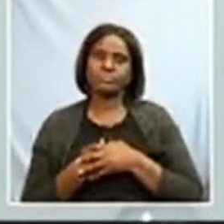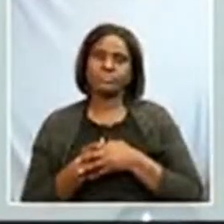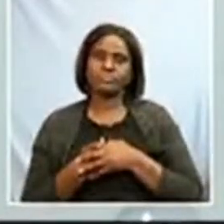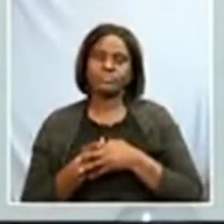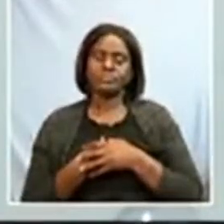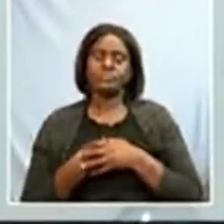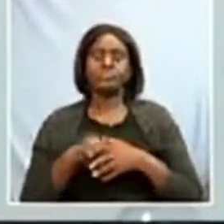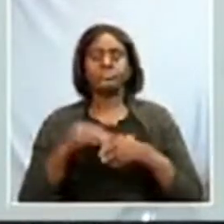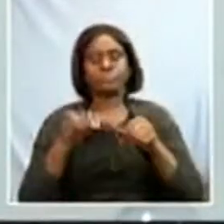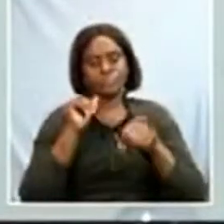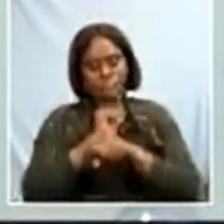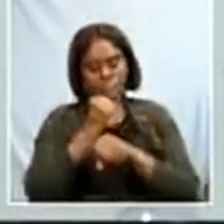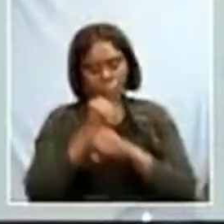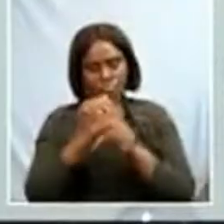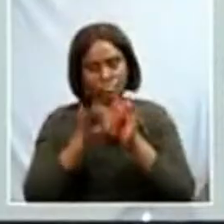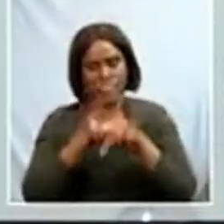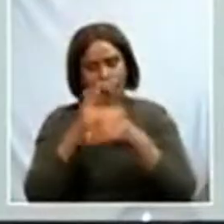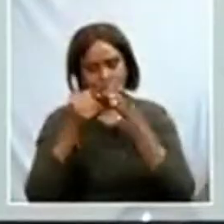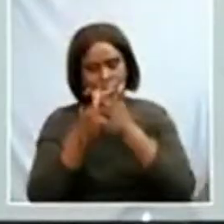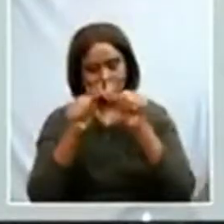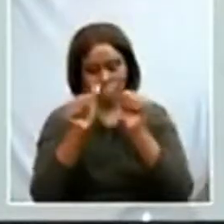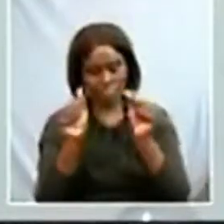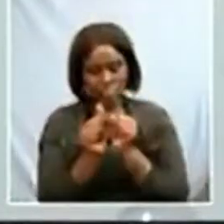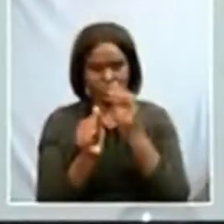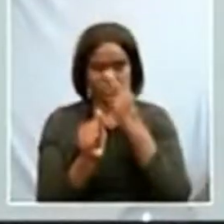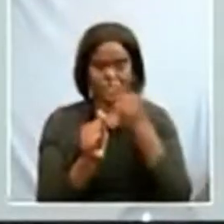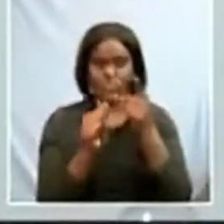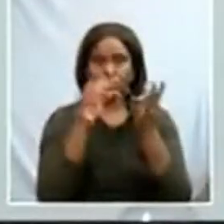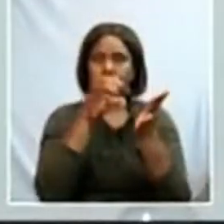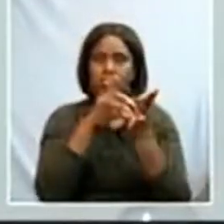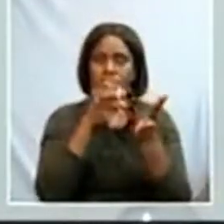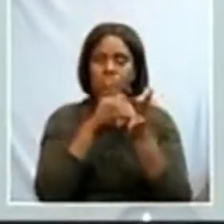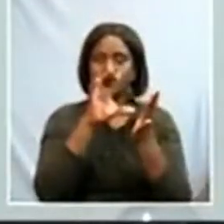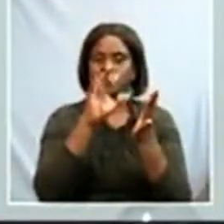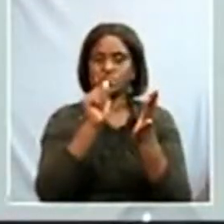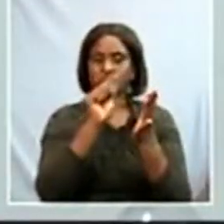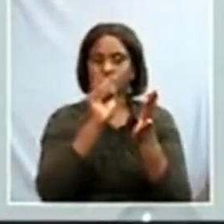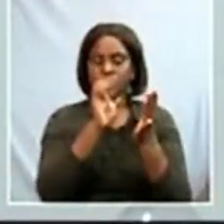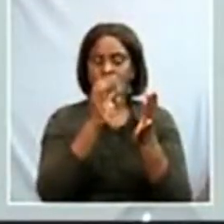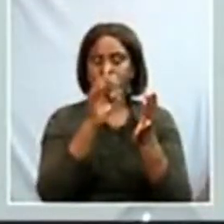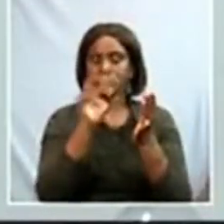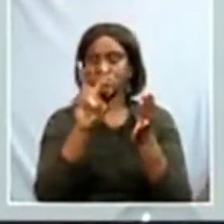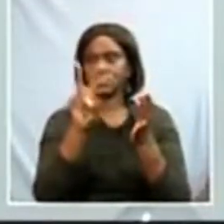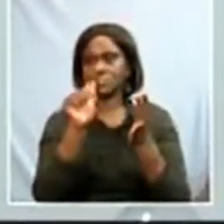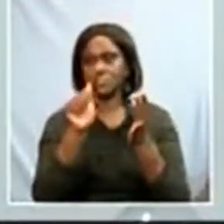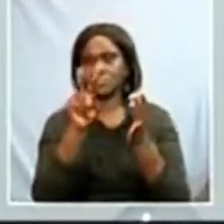Stepping up in all the areas. Look at the case of Vavika.